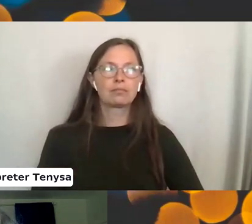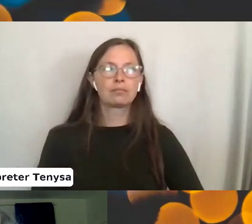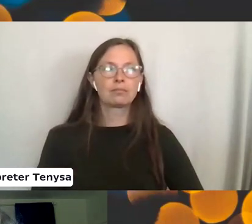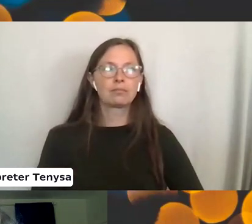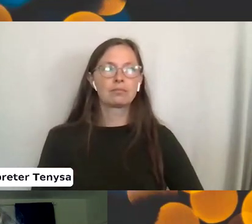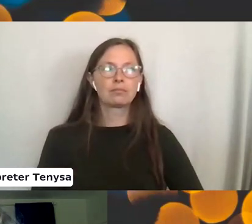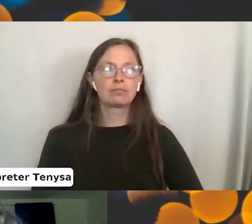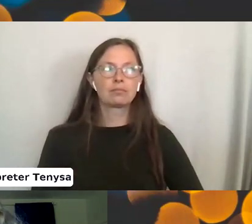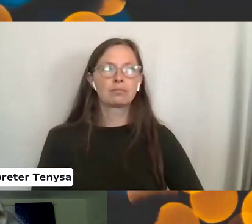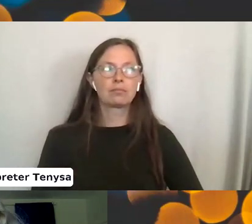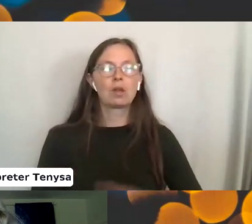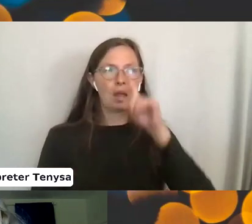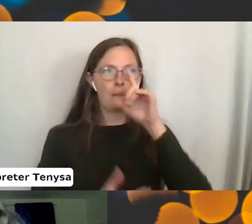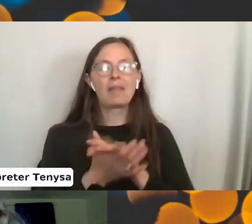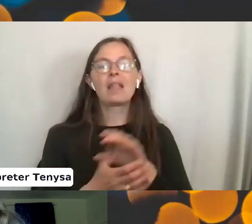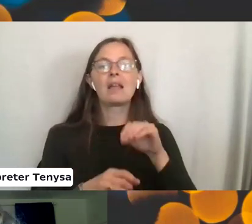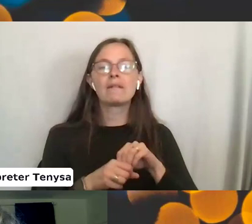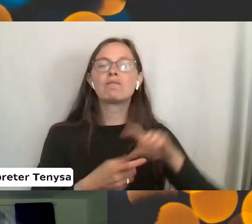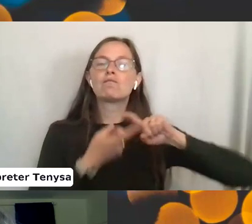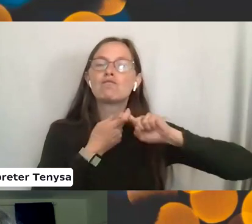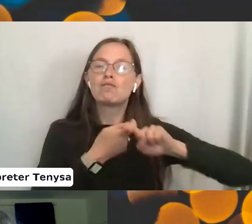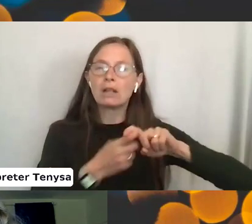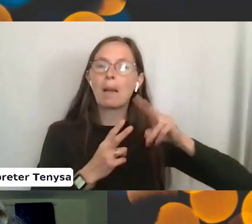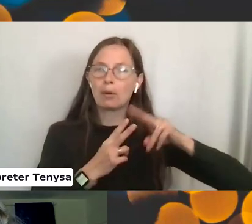Experience a platonic partnership. Yes. Yes.